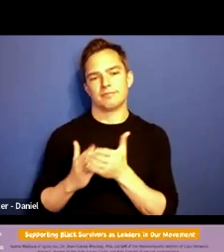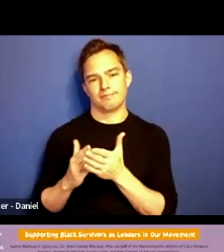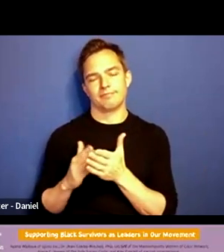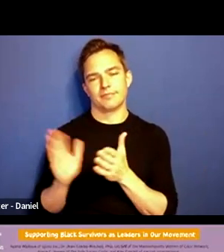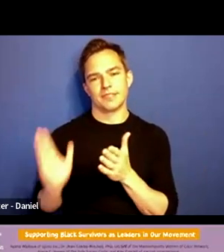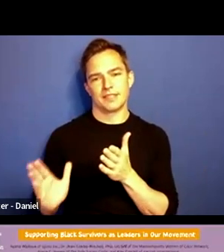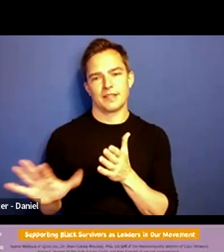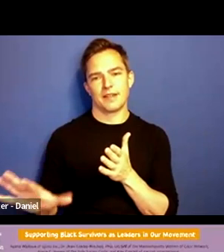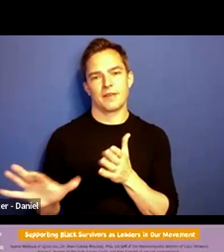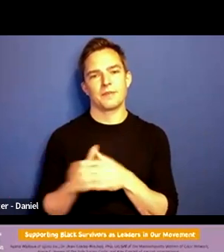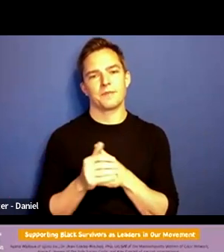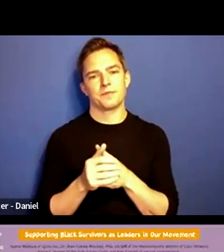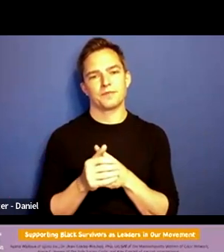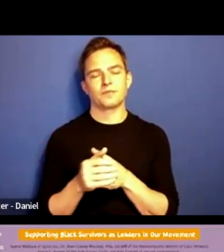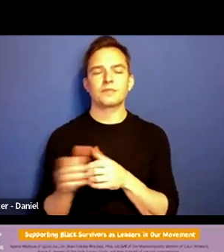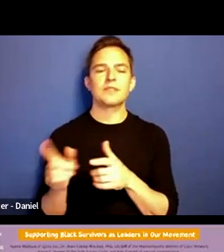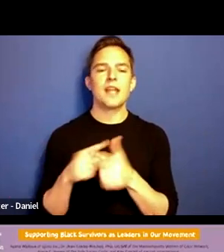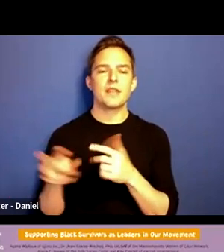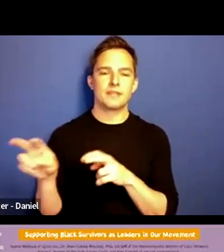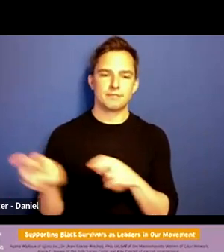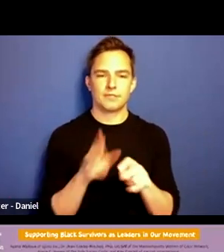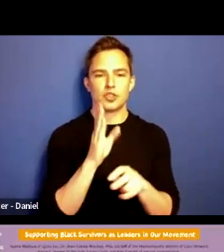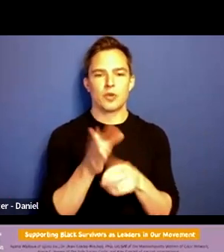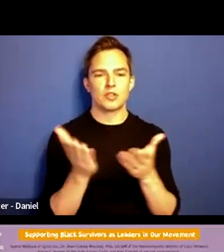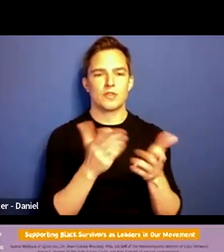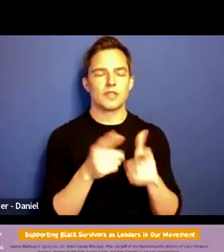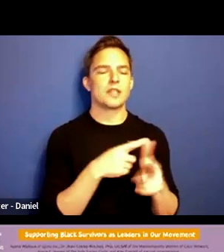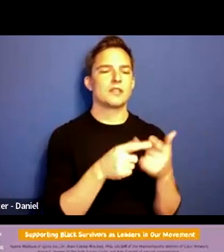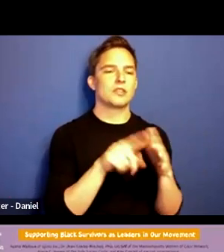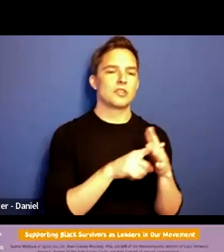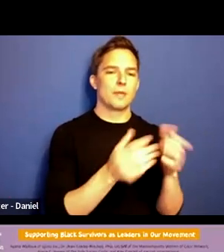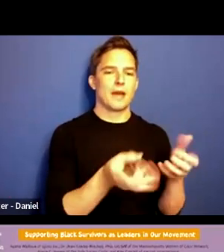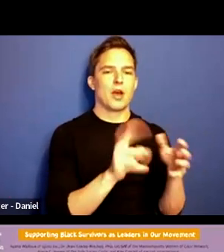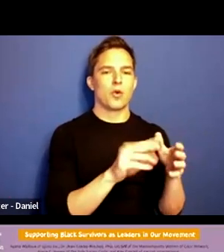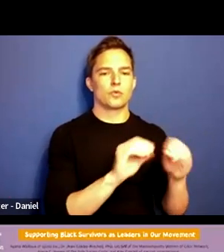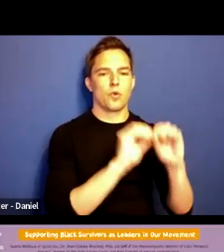kind of went through direct services, and then kind of went through my own organization.